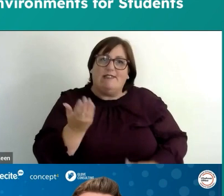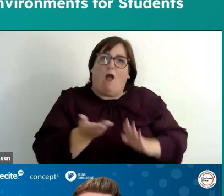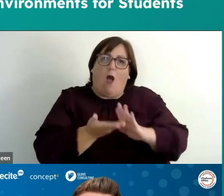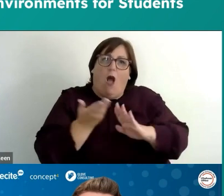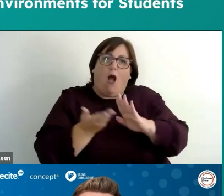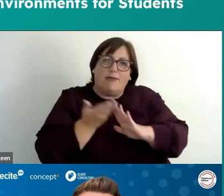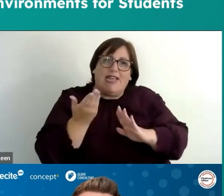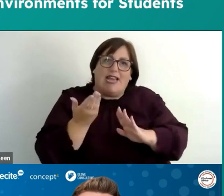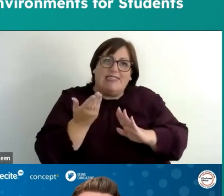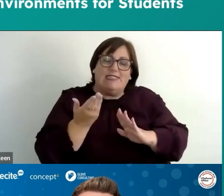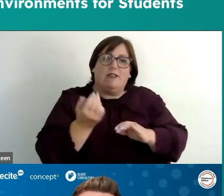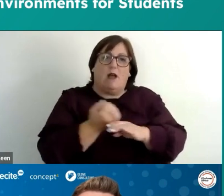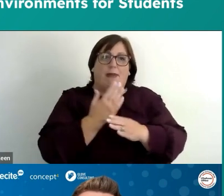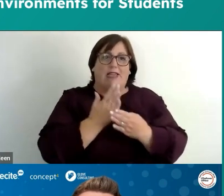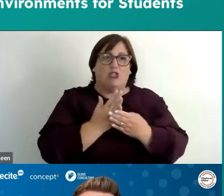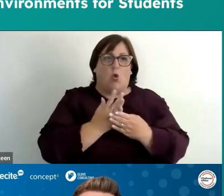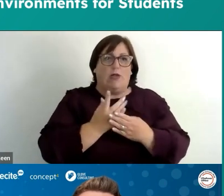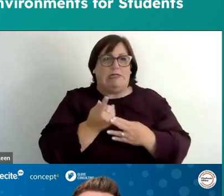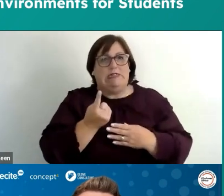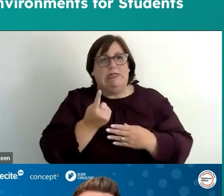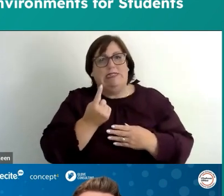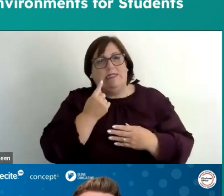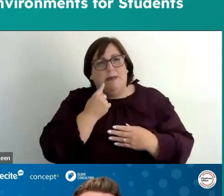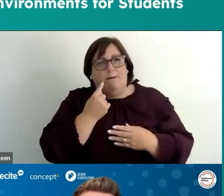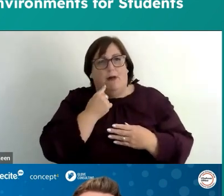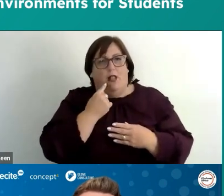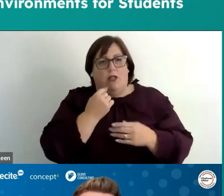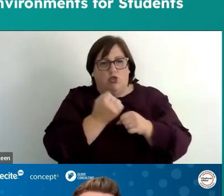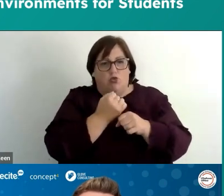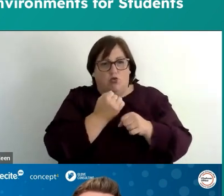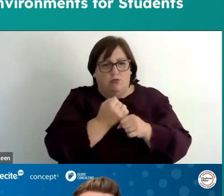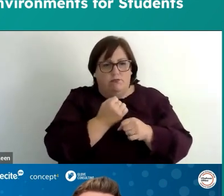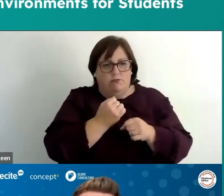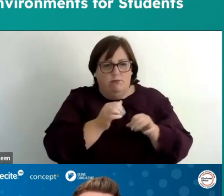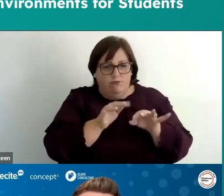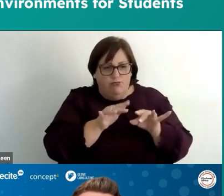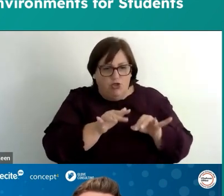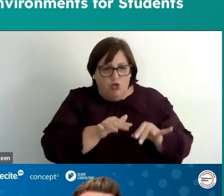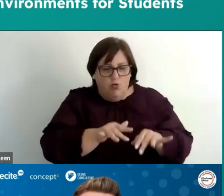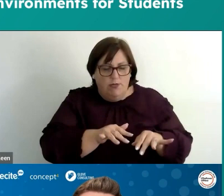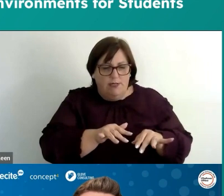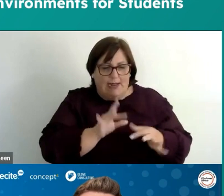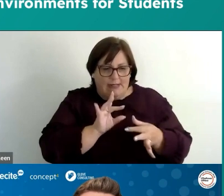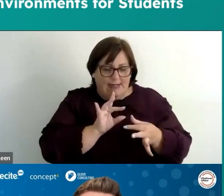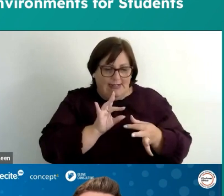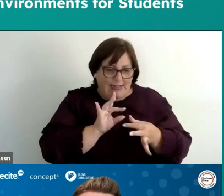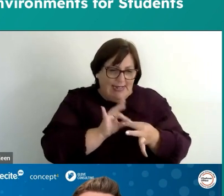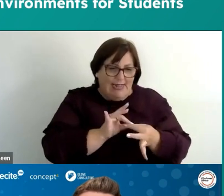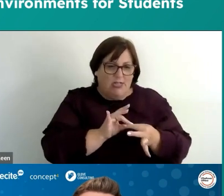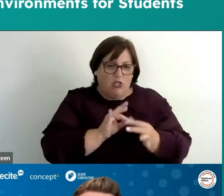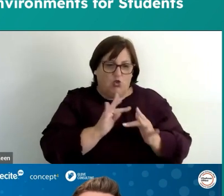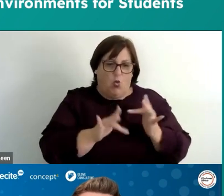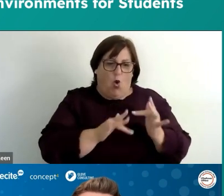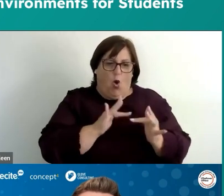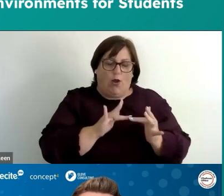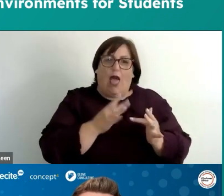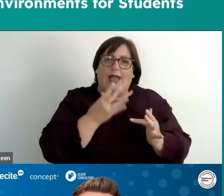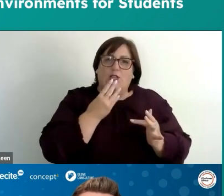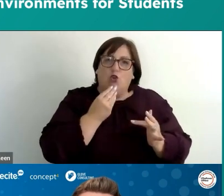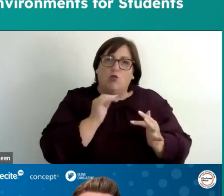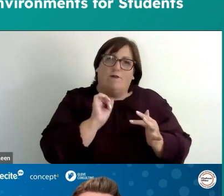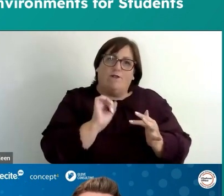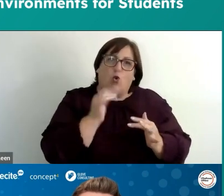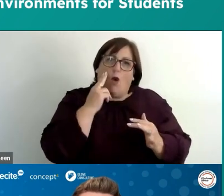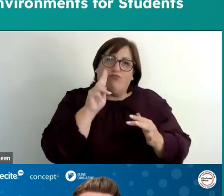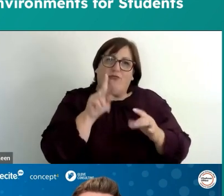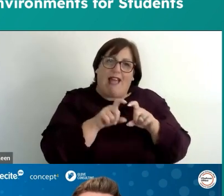a really simple to produce section that will relate to online use of your brand and colours. It's just an